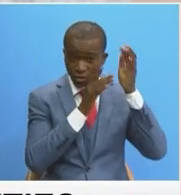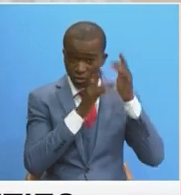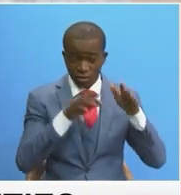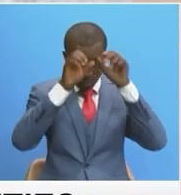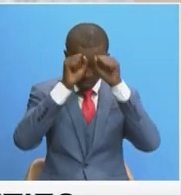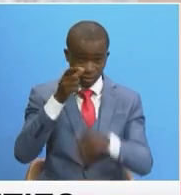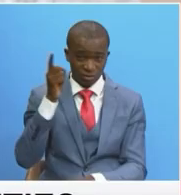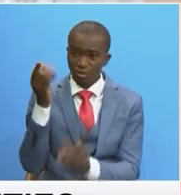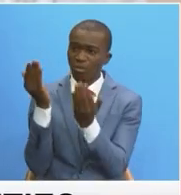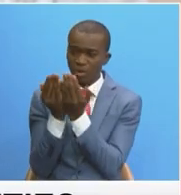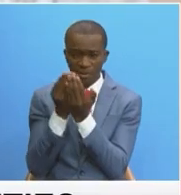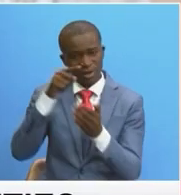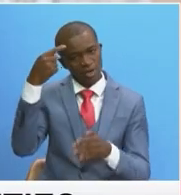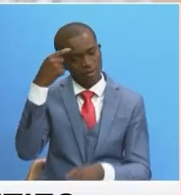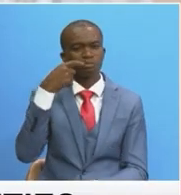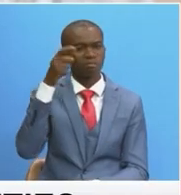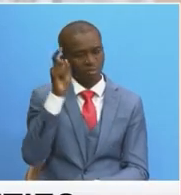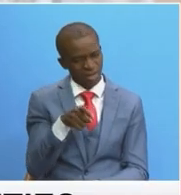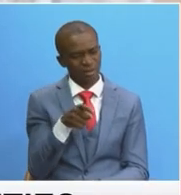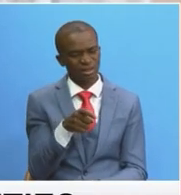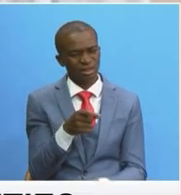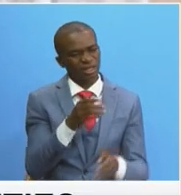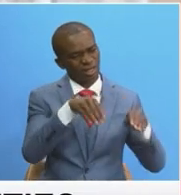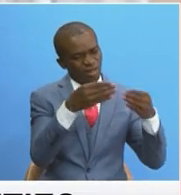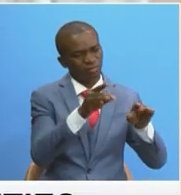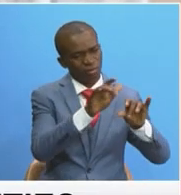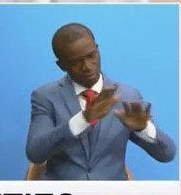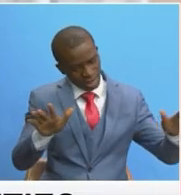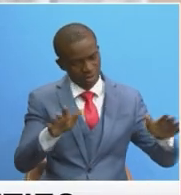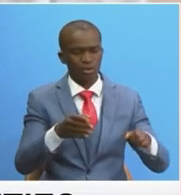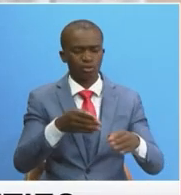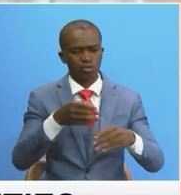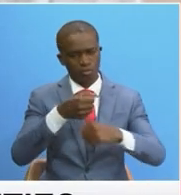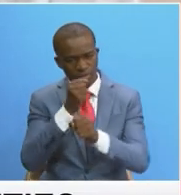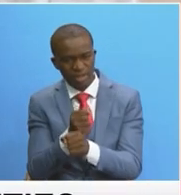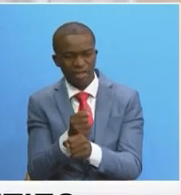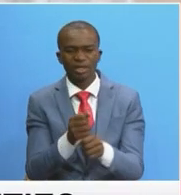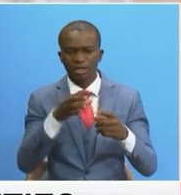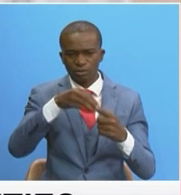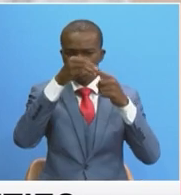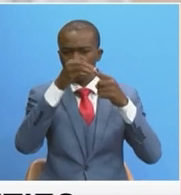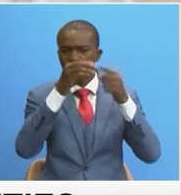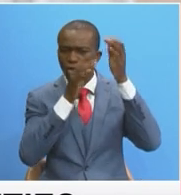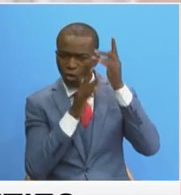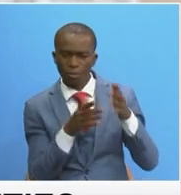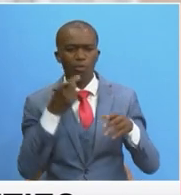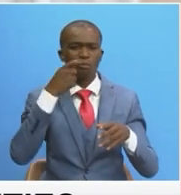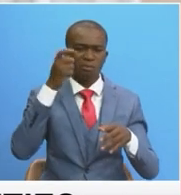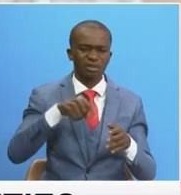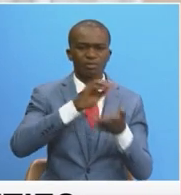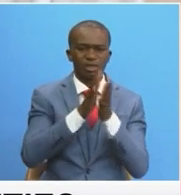calling for government's assistance with land to create a Special Hope Village. Today, I humbly call